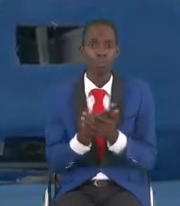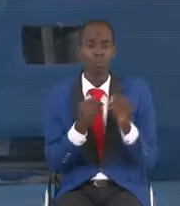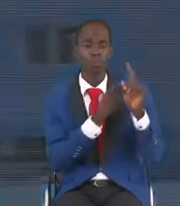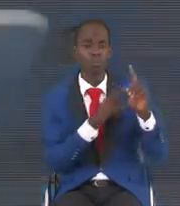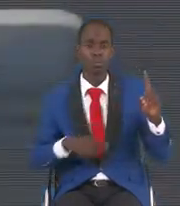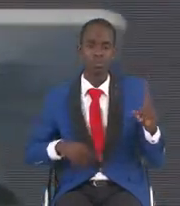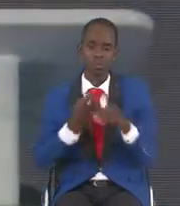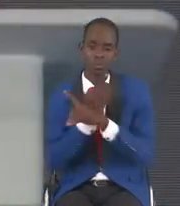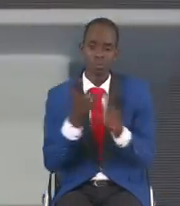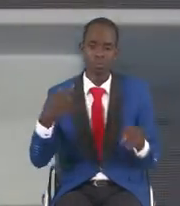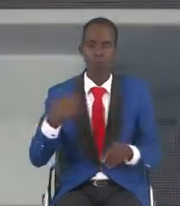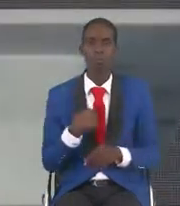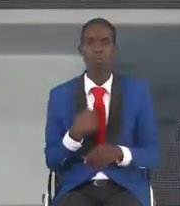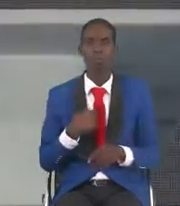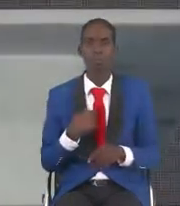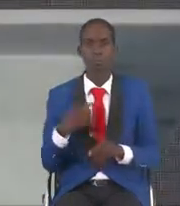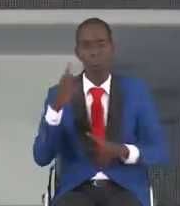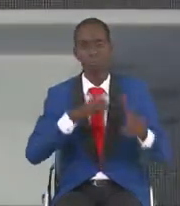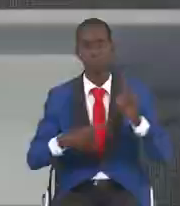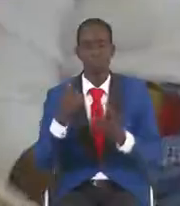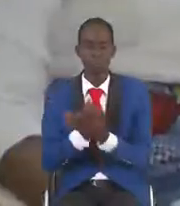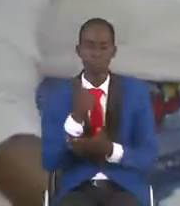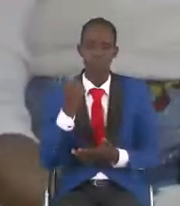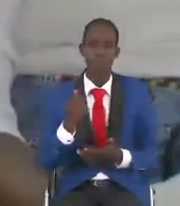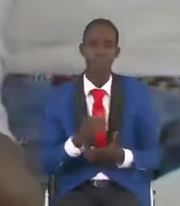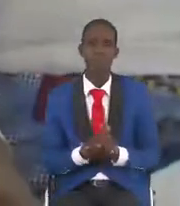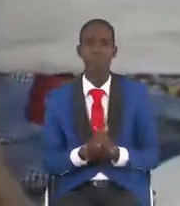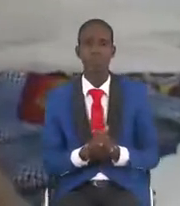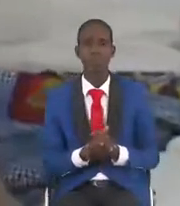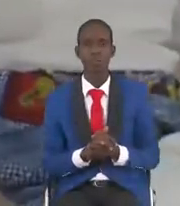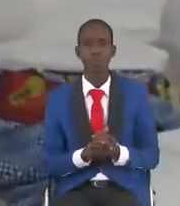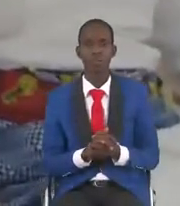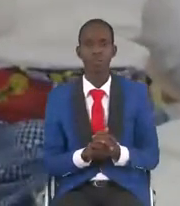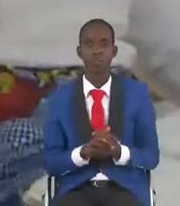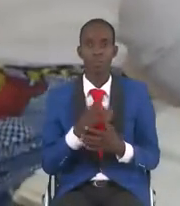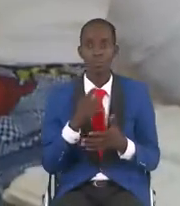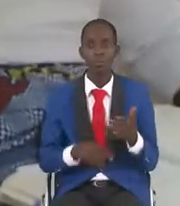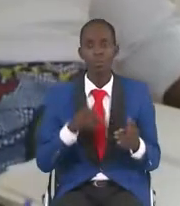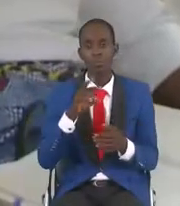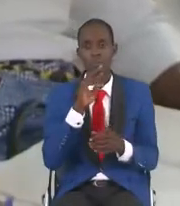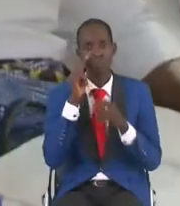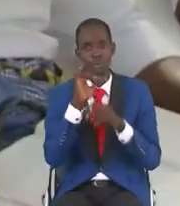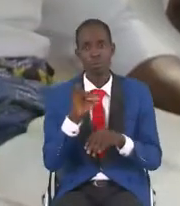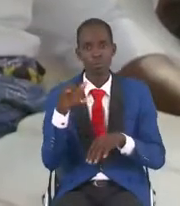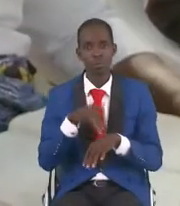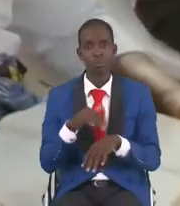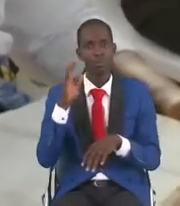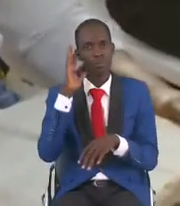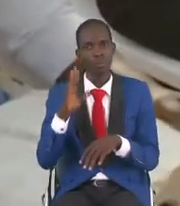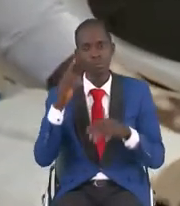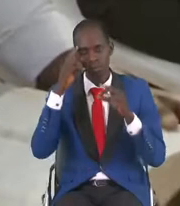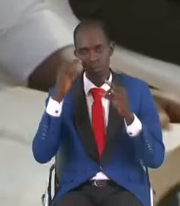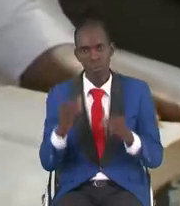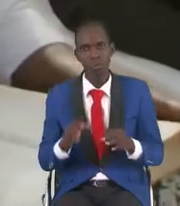me. Give me a good amen there. Amen. What you are looking at will determine your